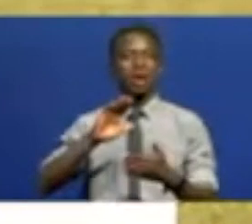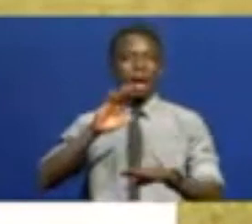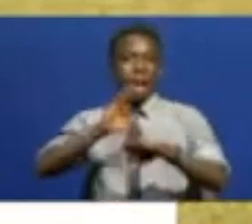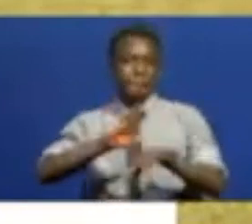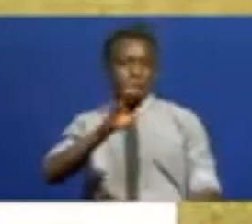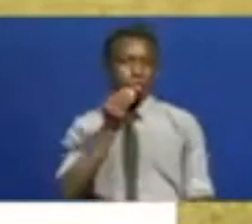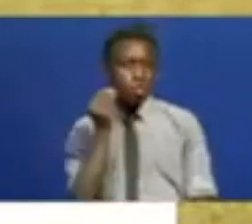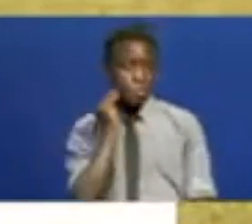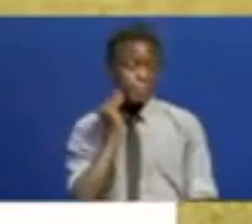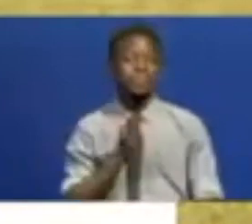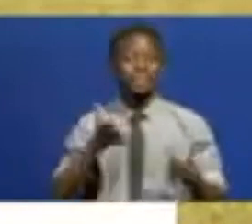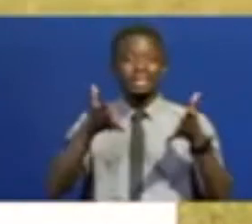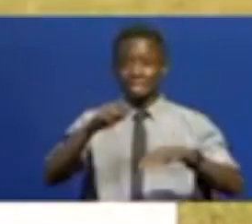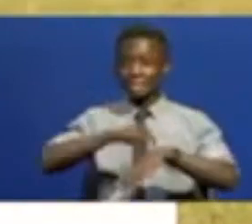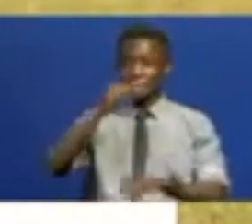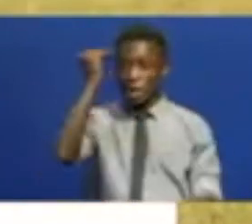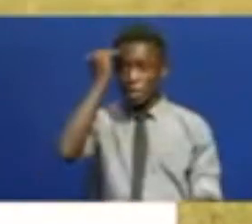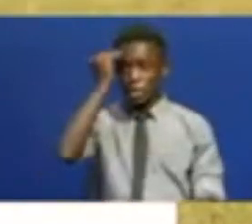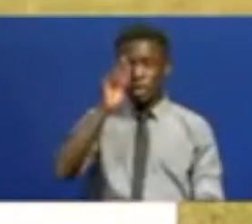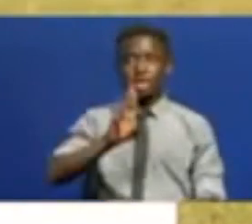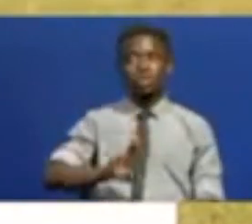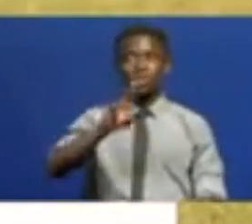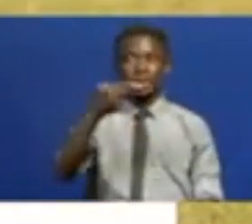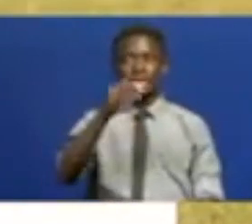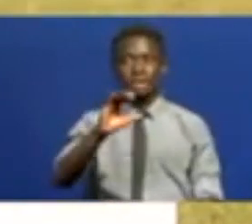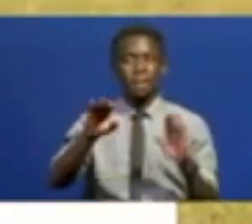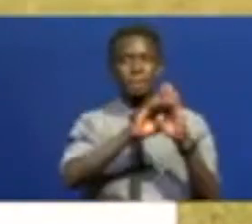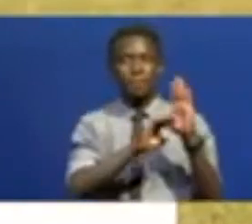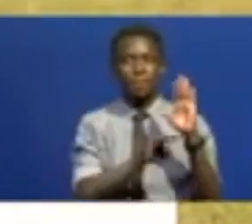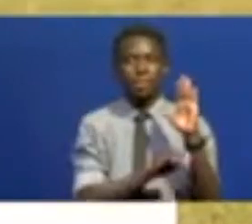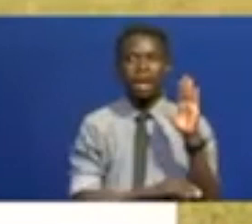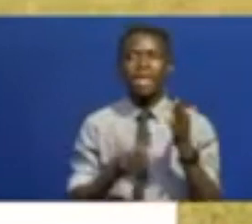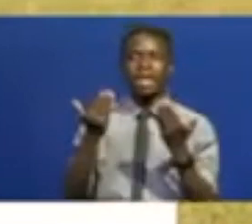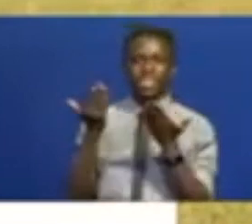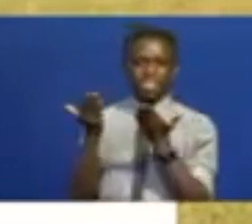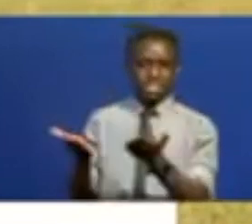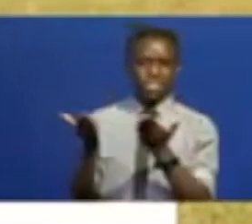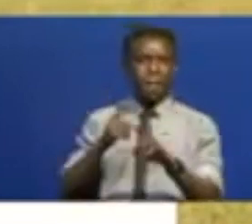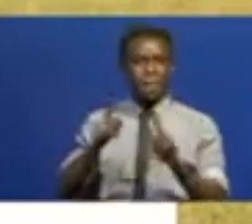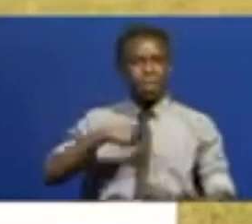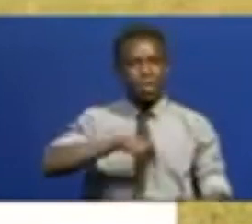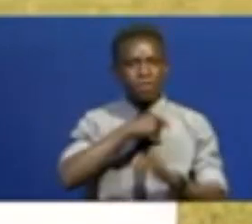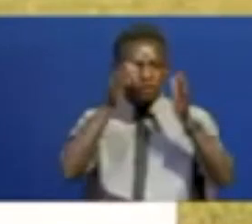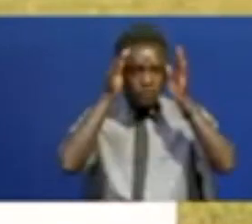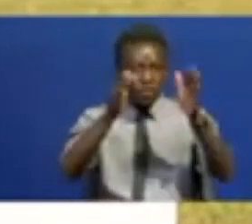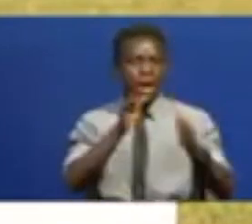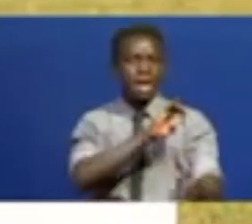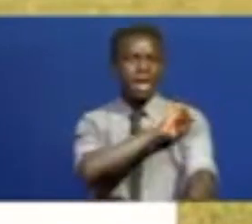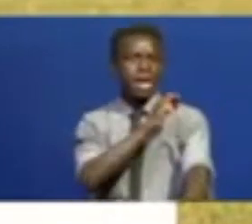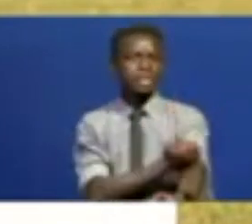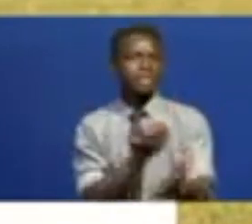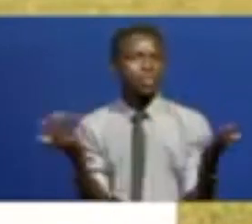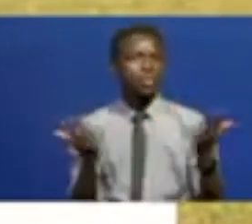know that the Universal Health Coverage Program has been there, but we are refocusing our energies to